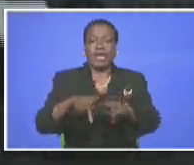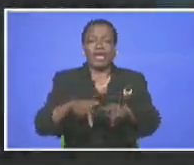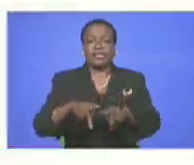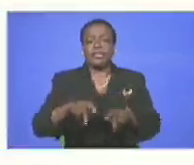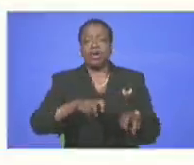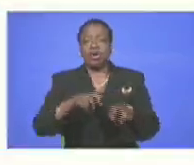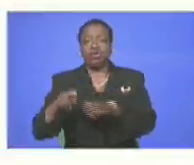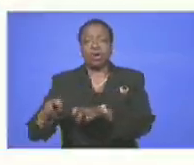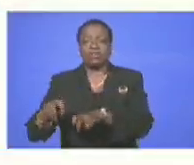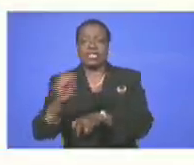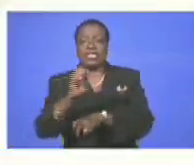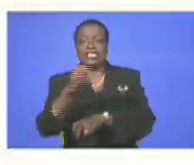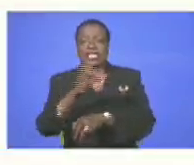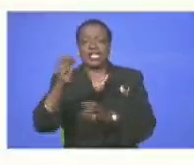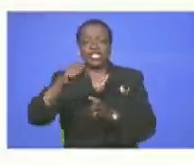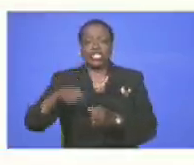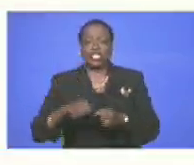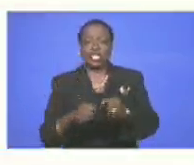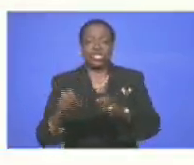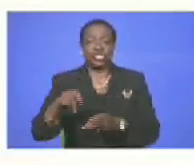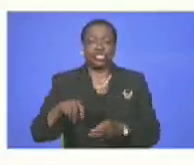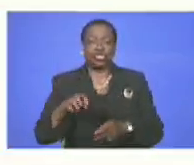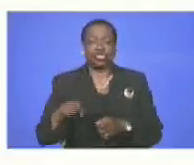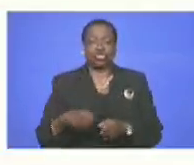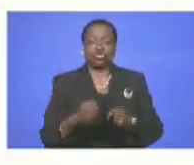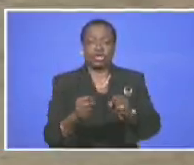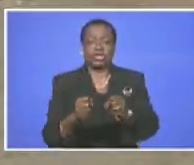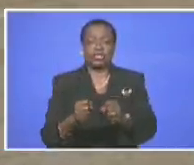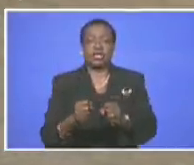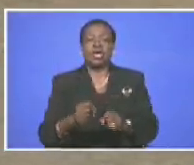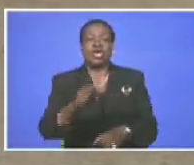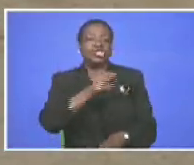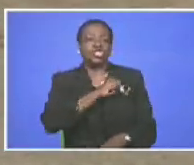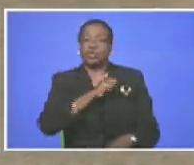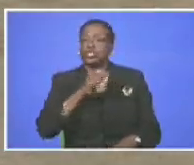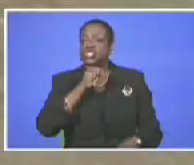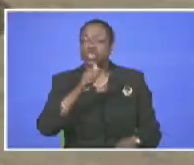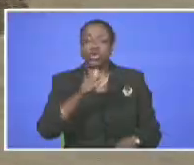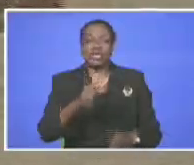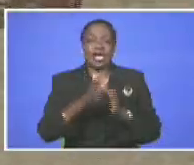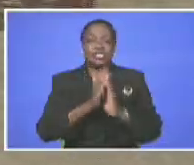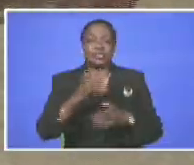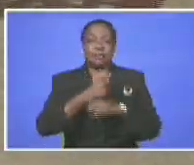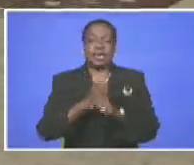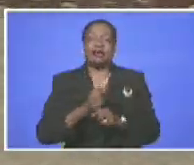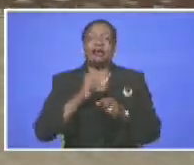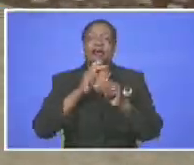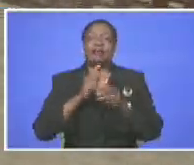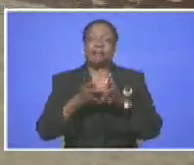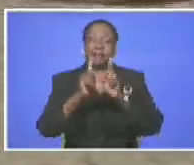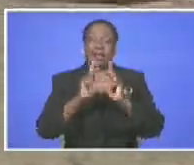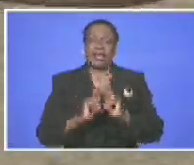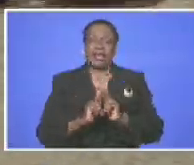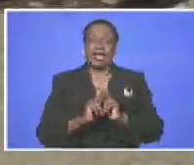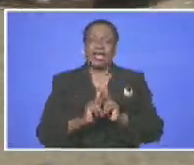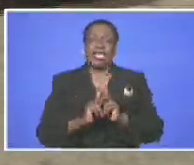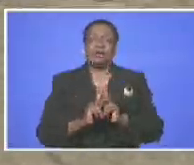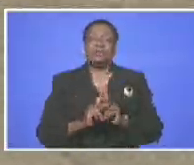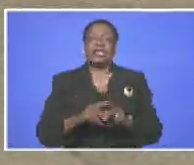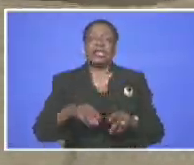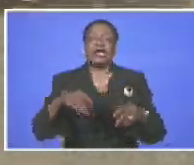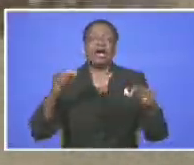other people were also injured during that incident. In court, Sawyer was not required to enter a plea. He's accused of, by means of unlawful